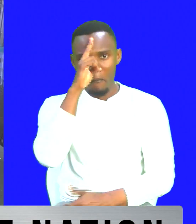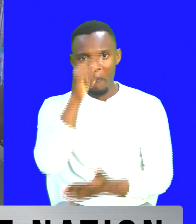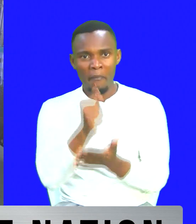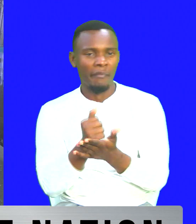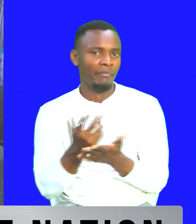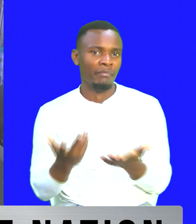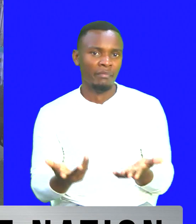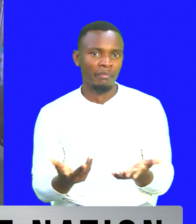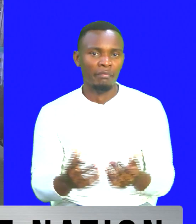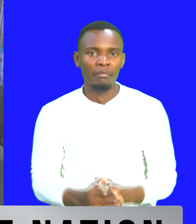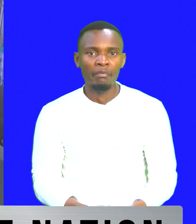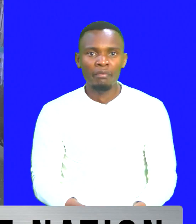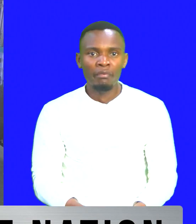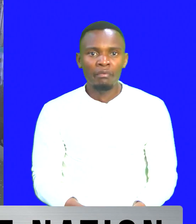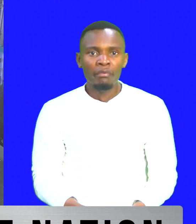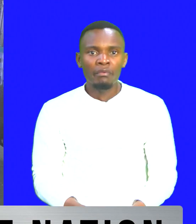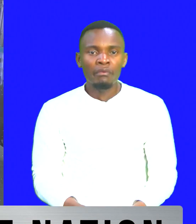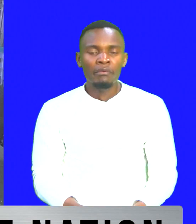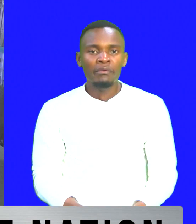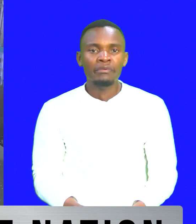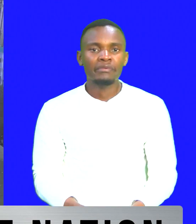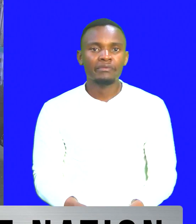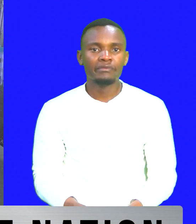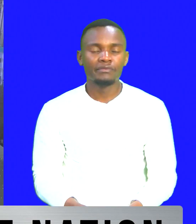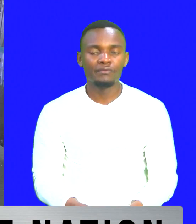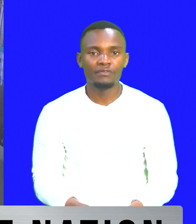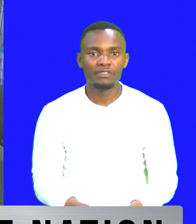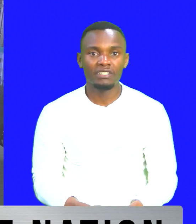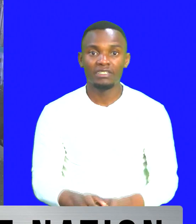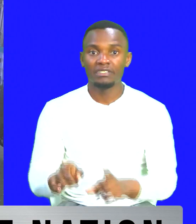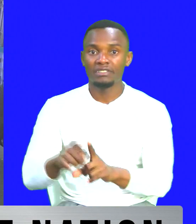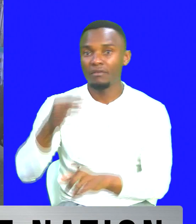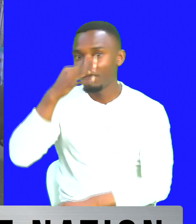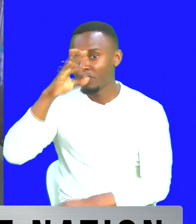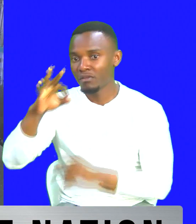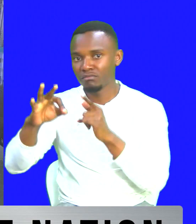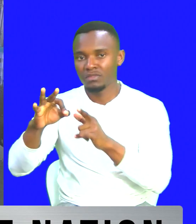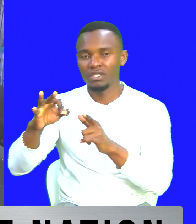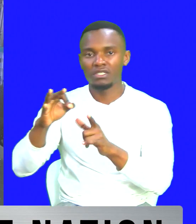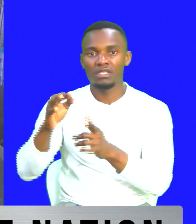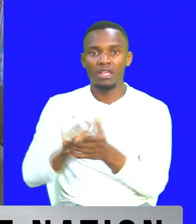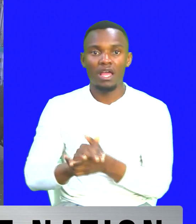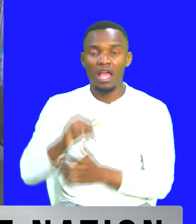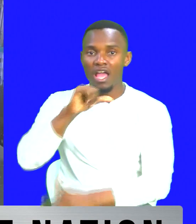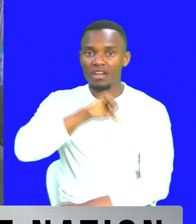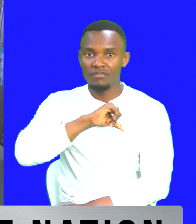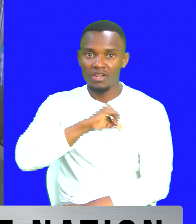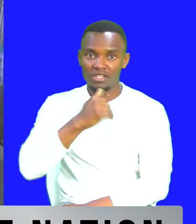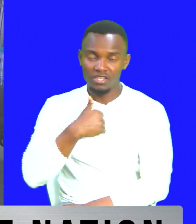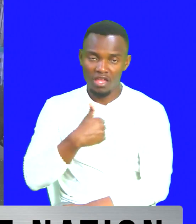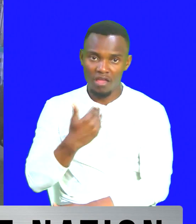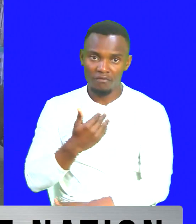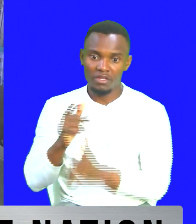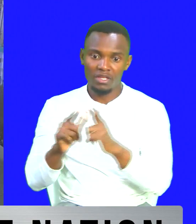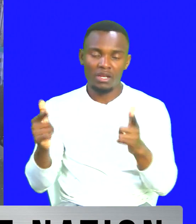It's kind of okay, certainly France had an advantage in language because the people in Port-au-Prince, I think